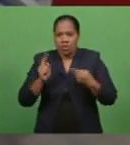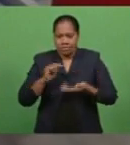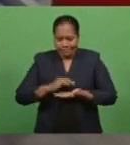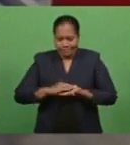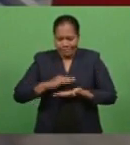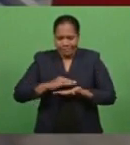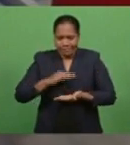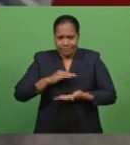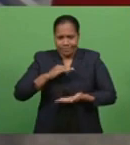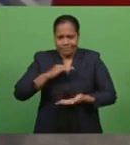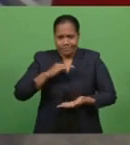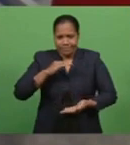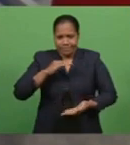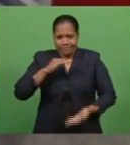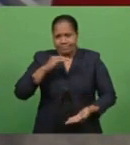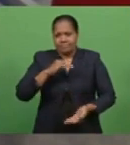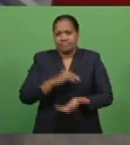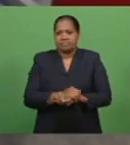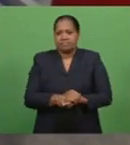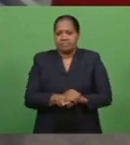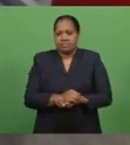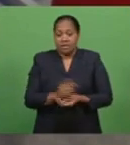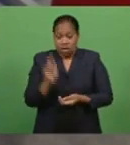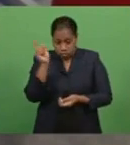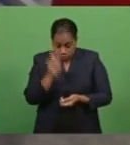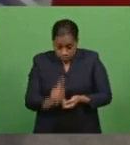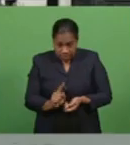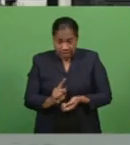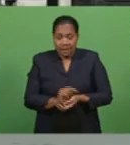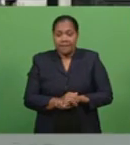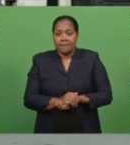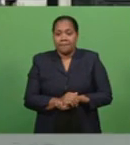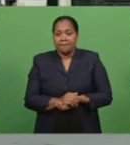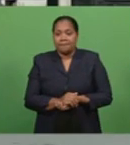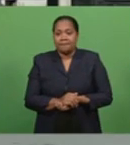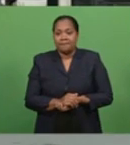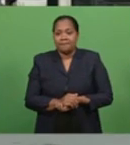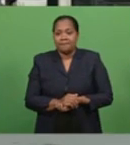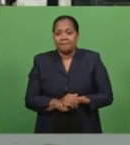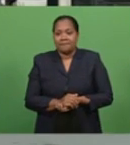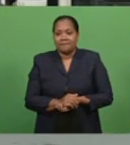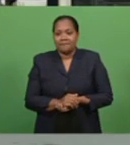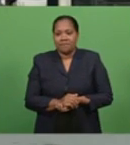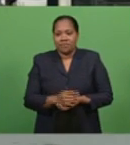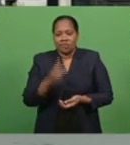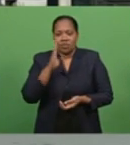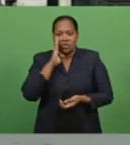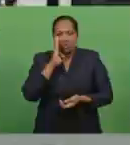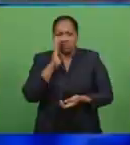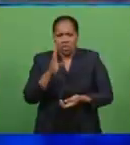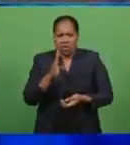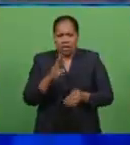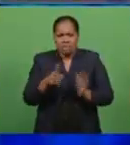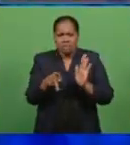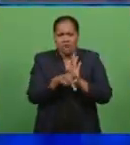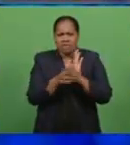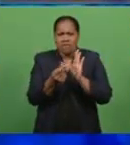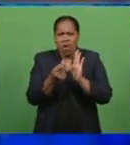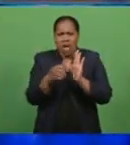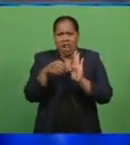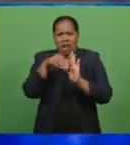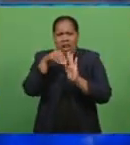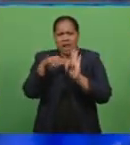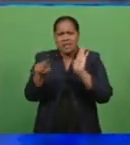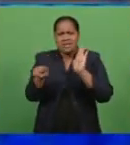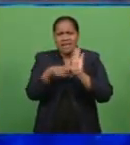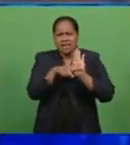of storage capacity. And so today, we saw the price of oil go negative. Shoran is up next